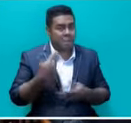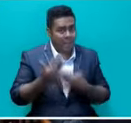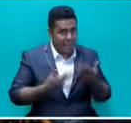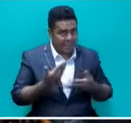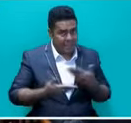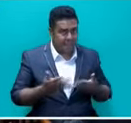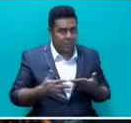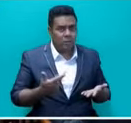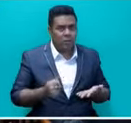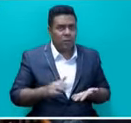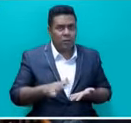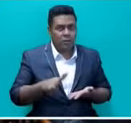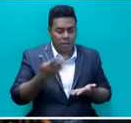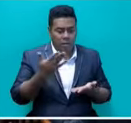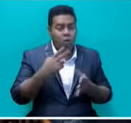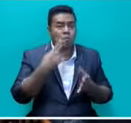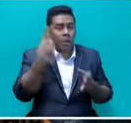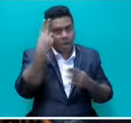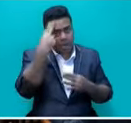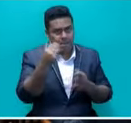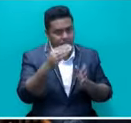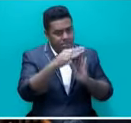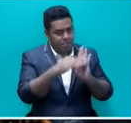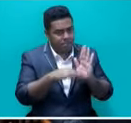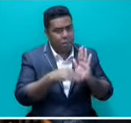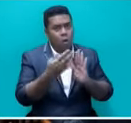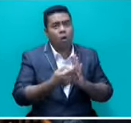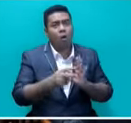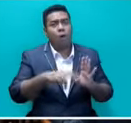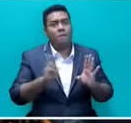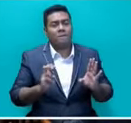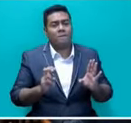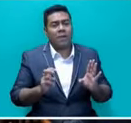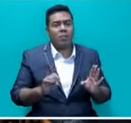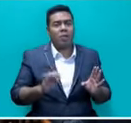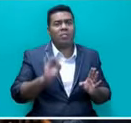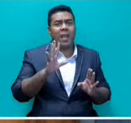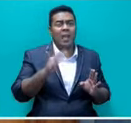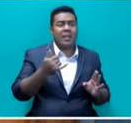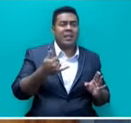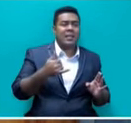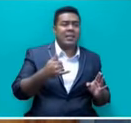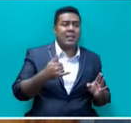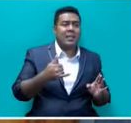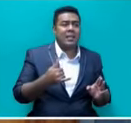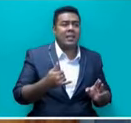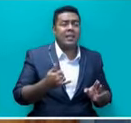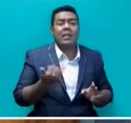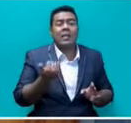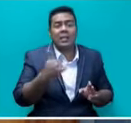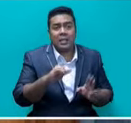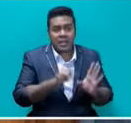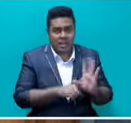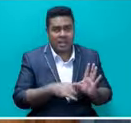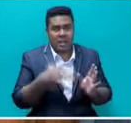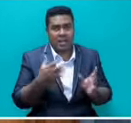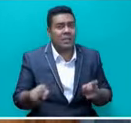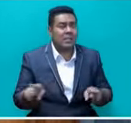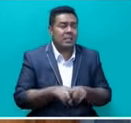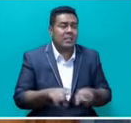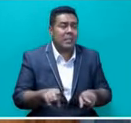of records, when offenders after 10 years have their records expunged, will the same apply for the sexual